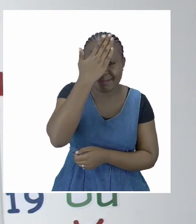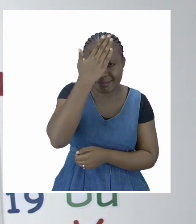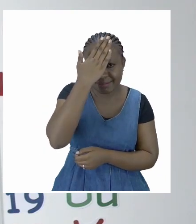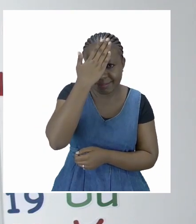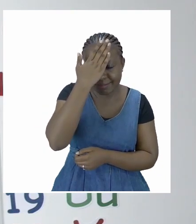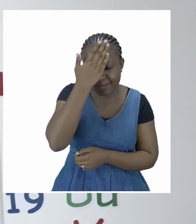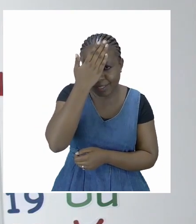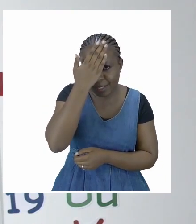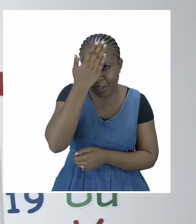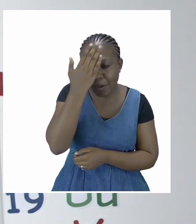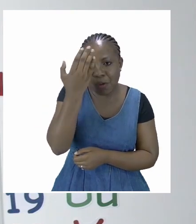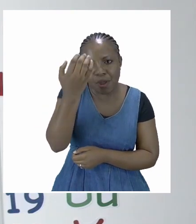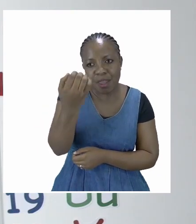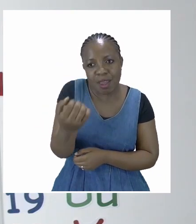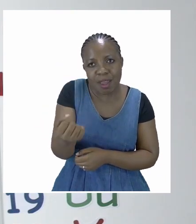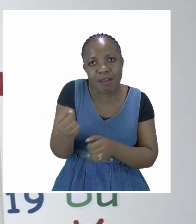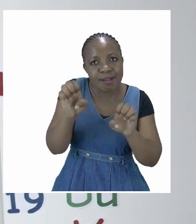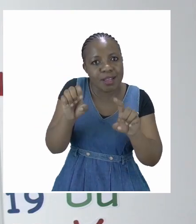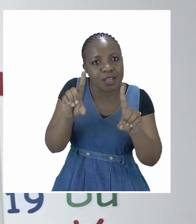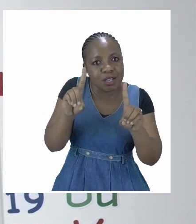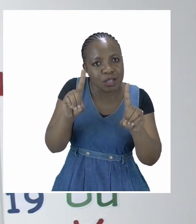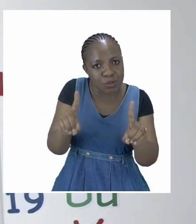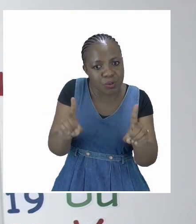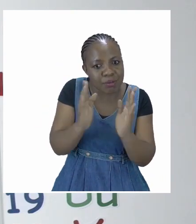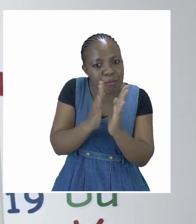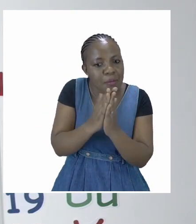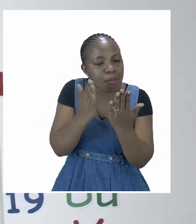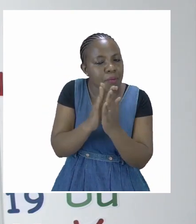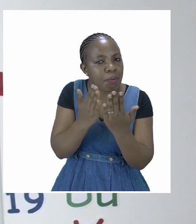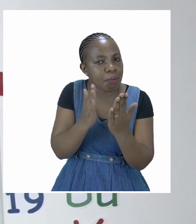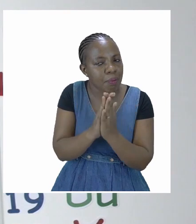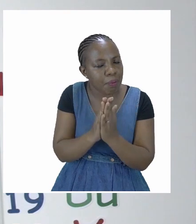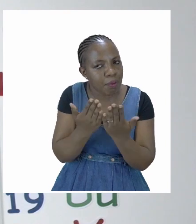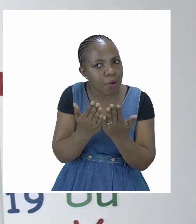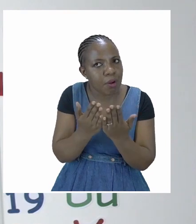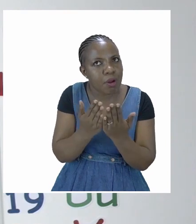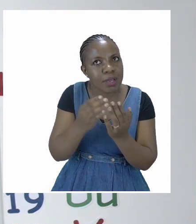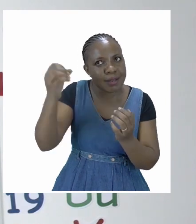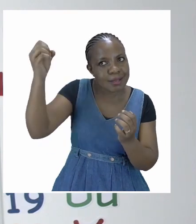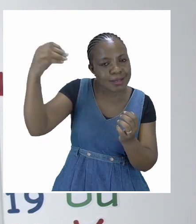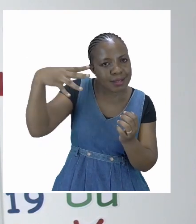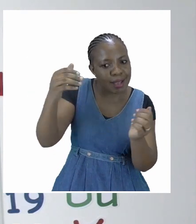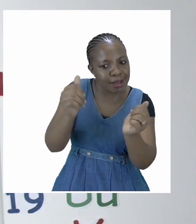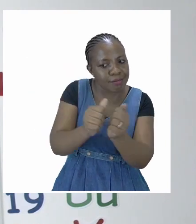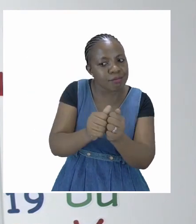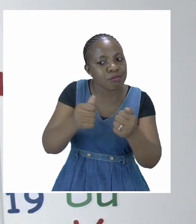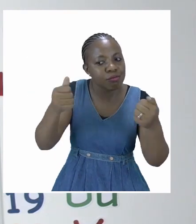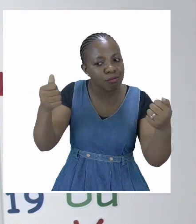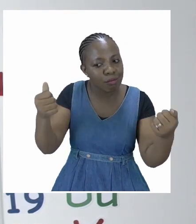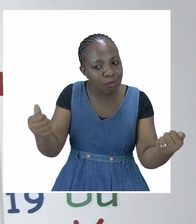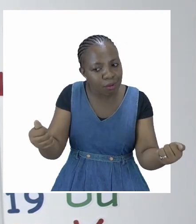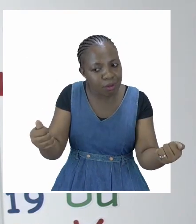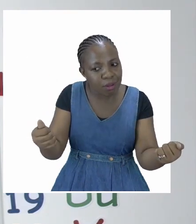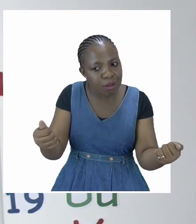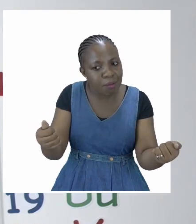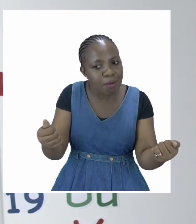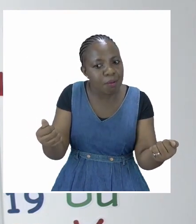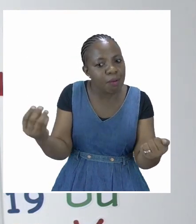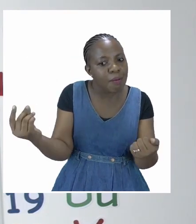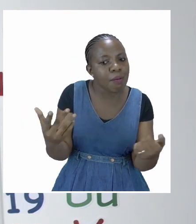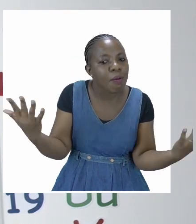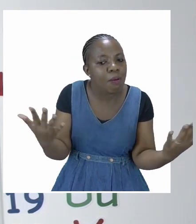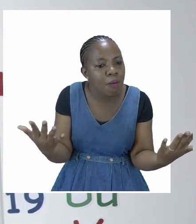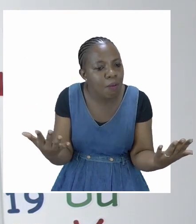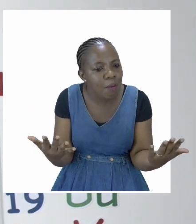booklet in our daily newspaper, street sales, or at your school every Monday